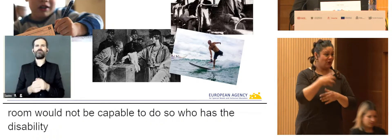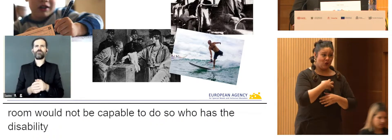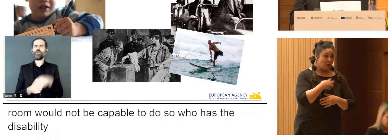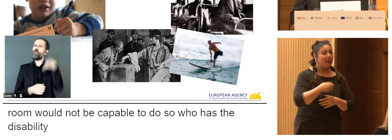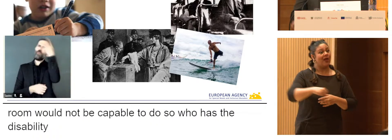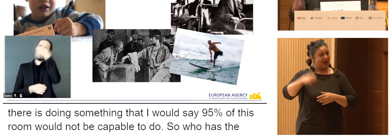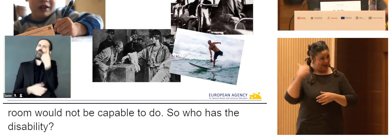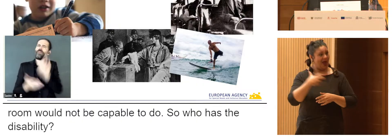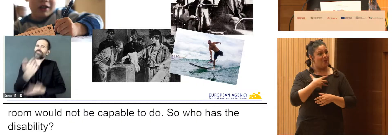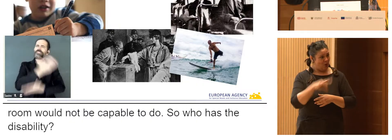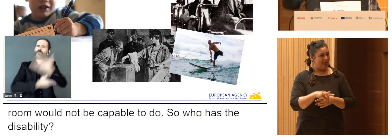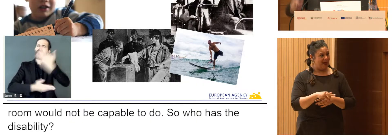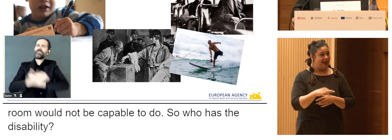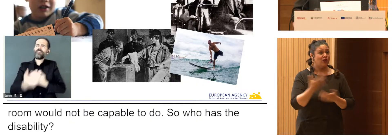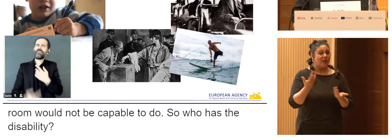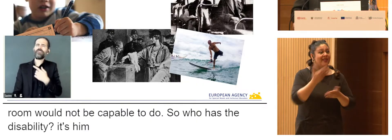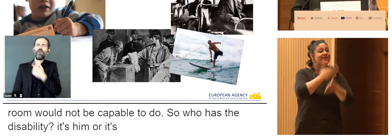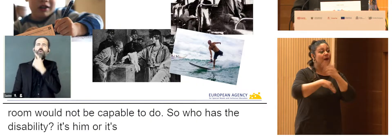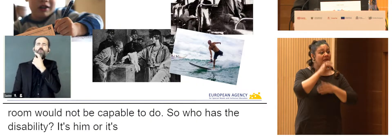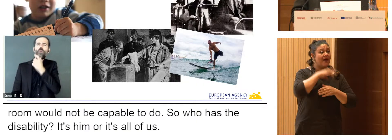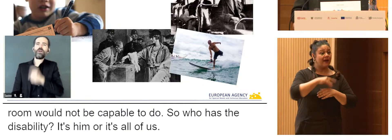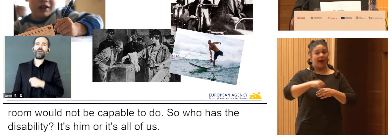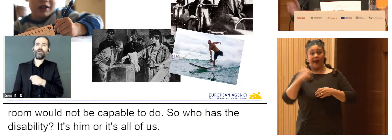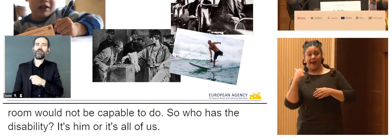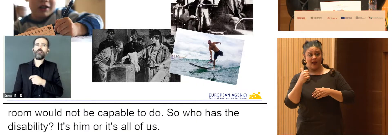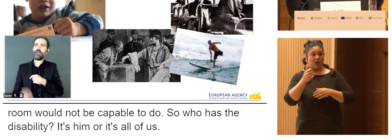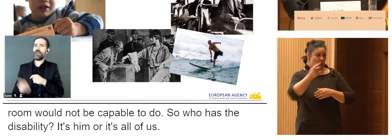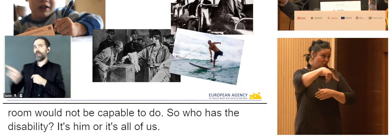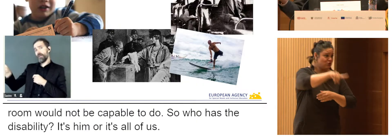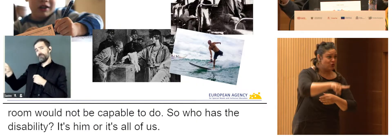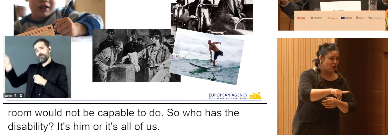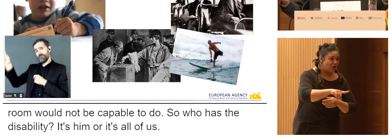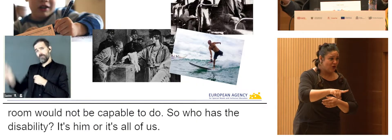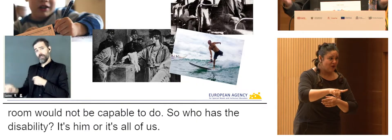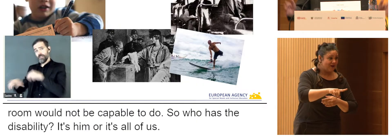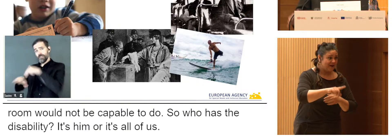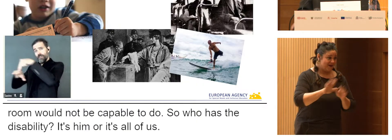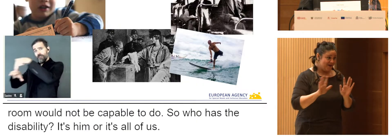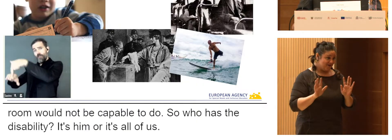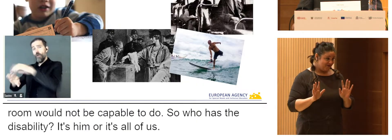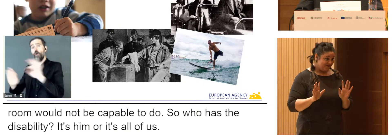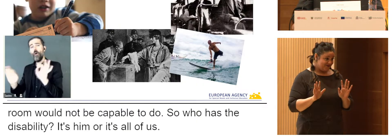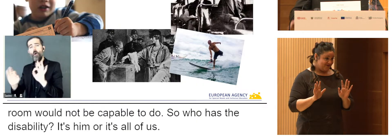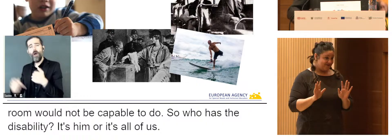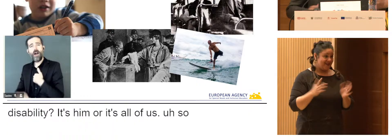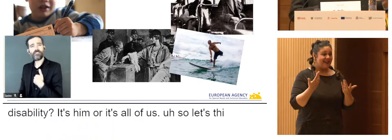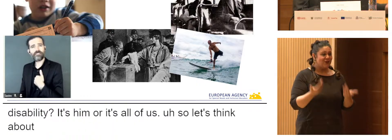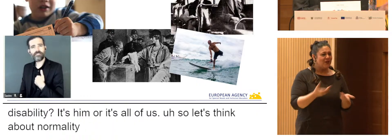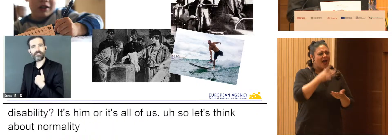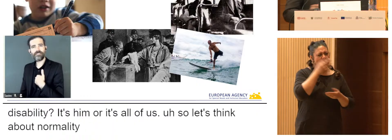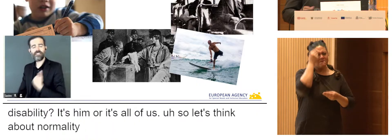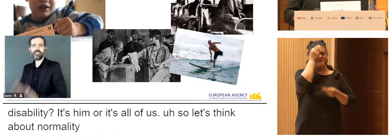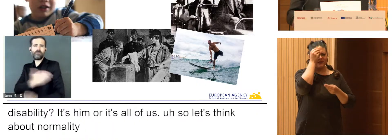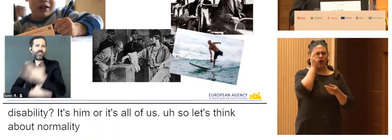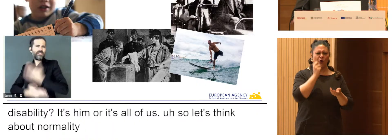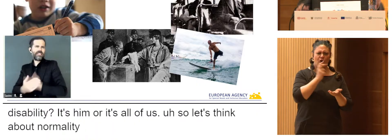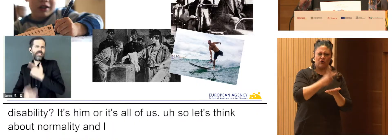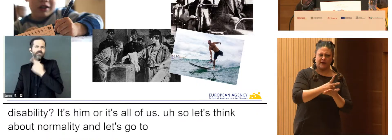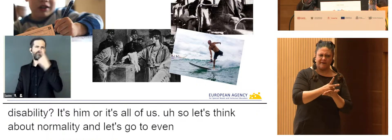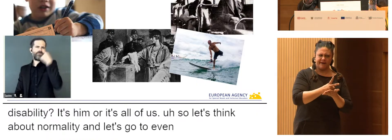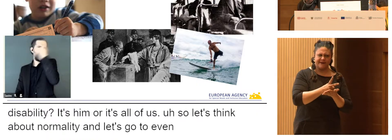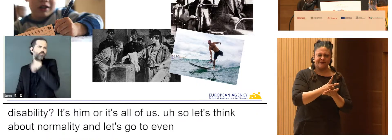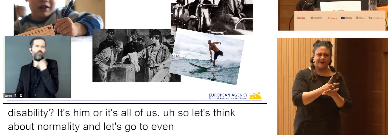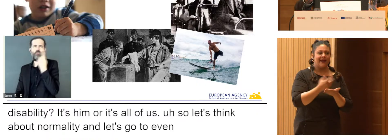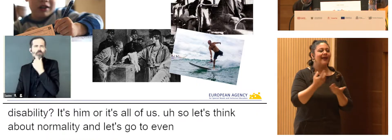It's him or it's all of us? So let's think about normality. And let's go to even some more